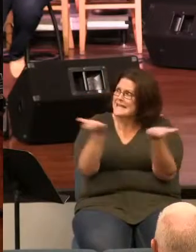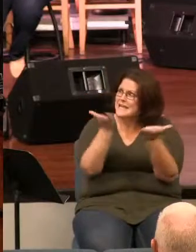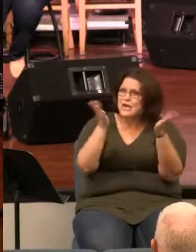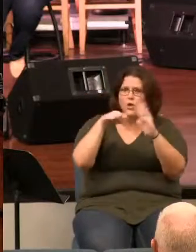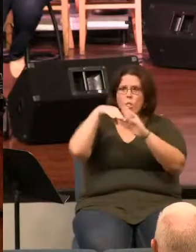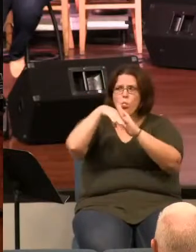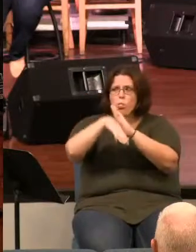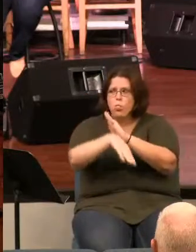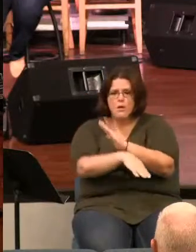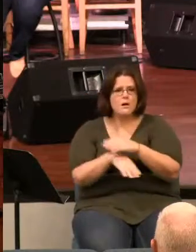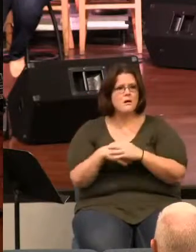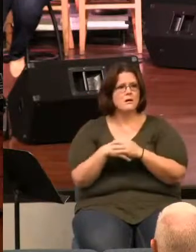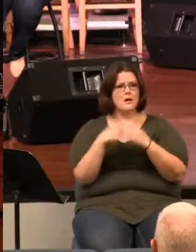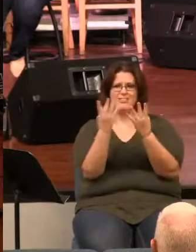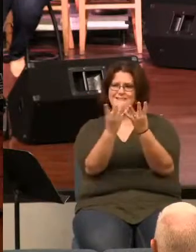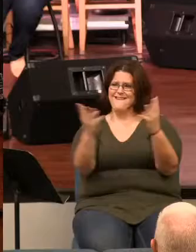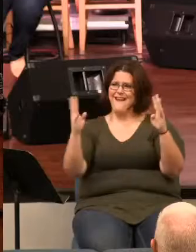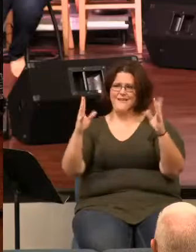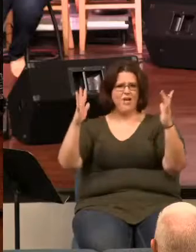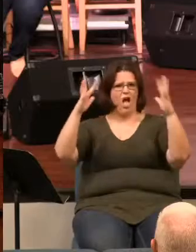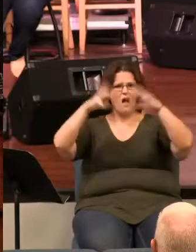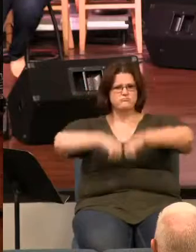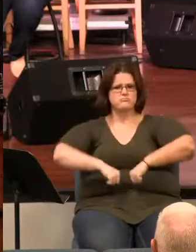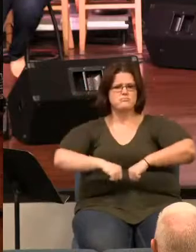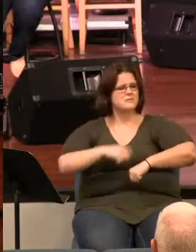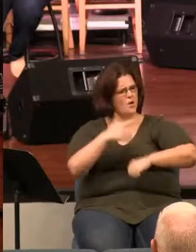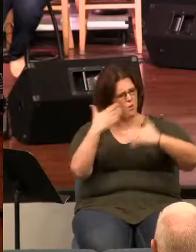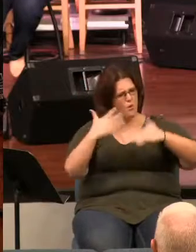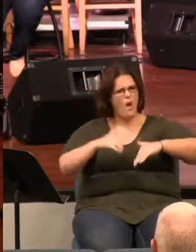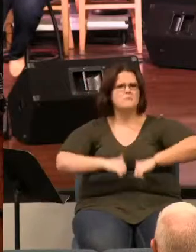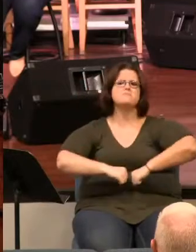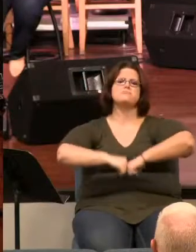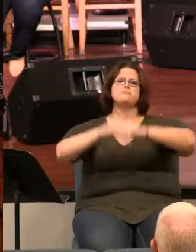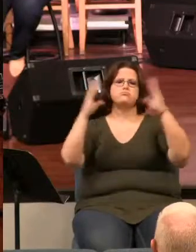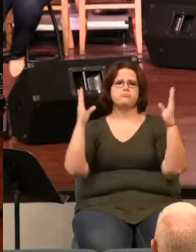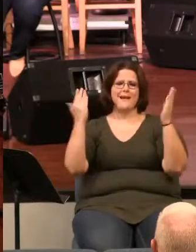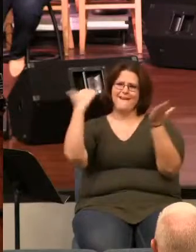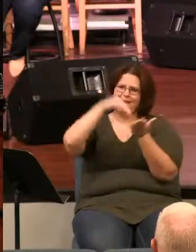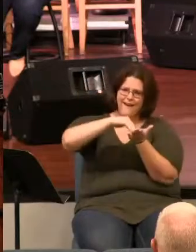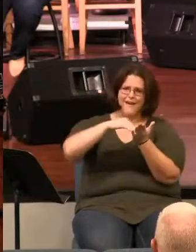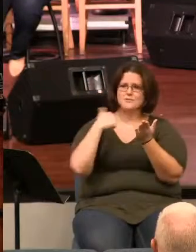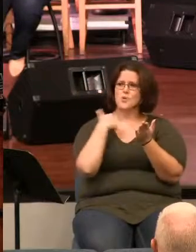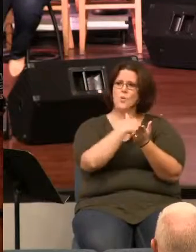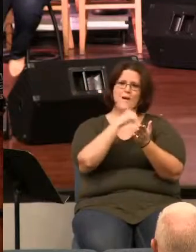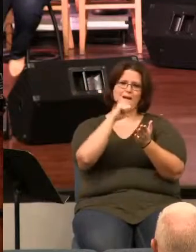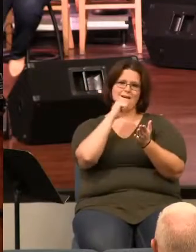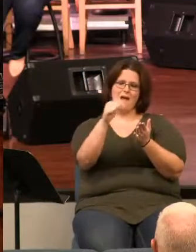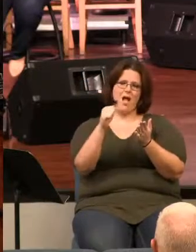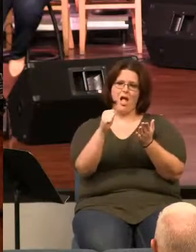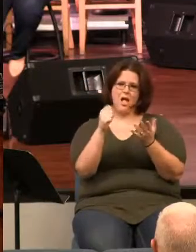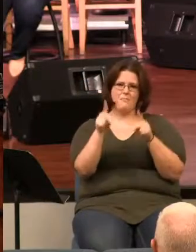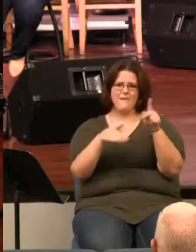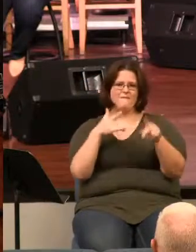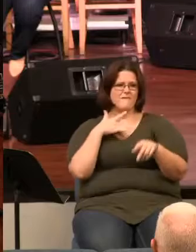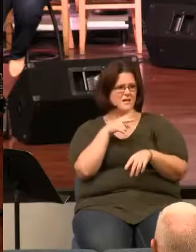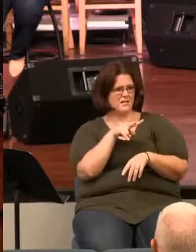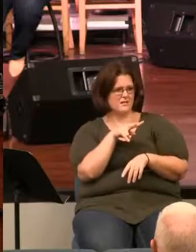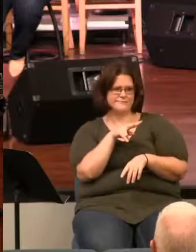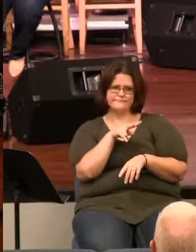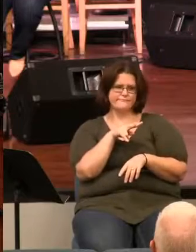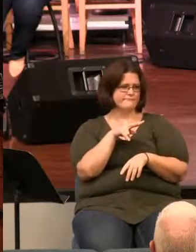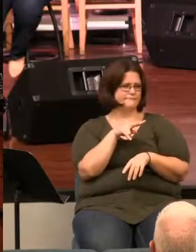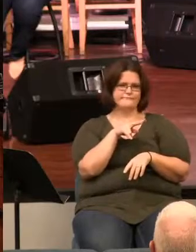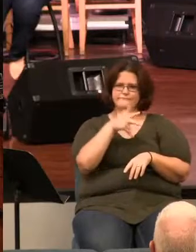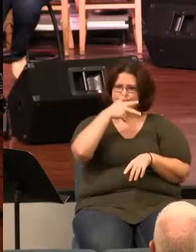its gates are burned with fire. Come, let us build the wall of Jerusalem, that we may no longer be a reproach. He didn't want people to walk by and shake their head and